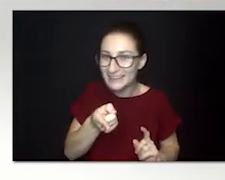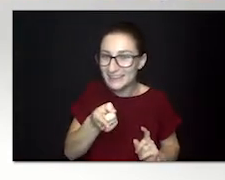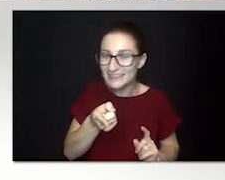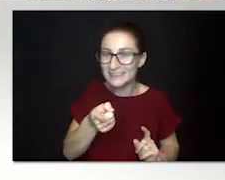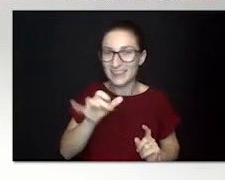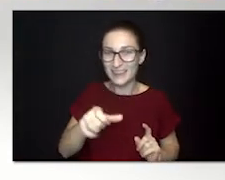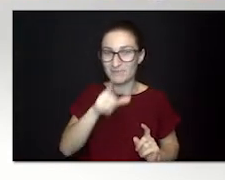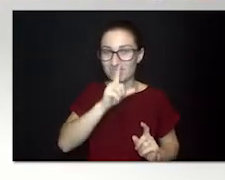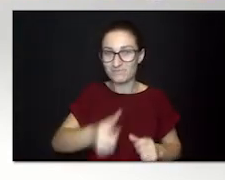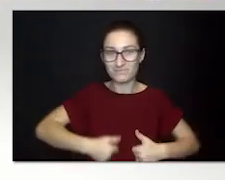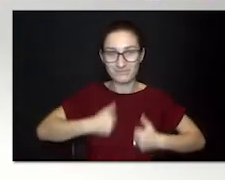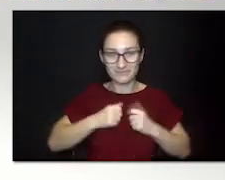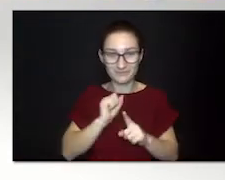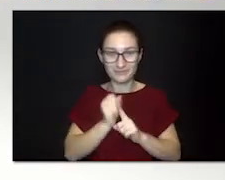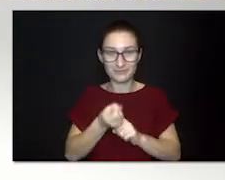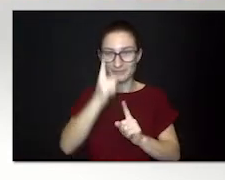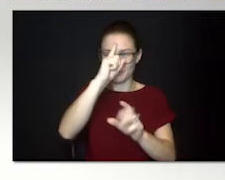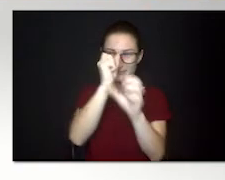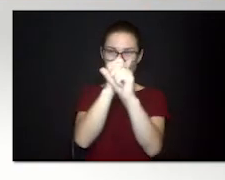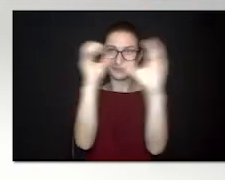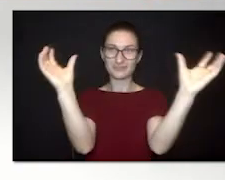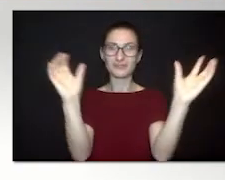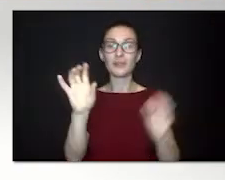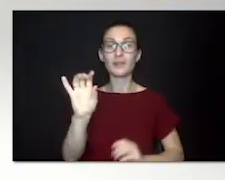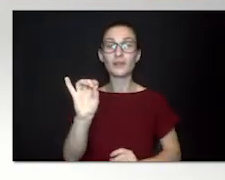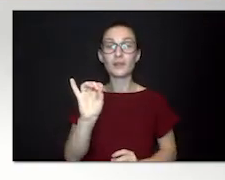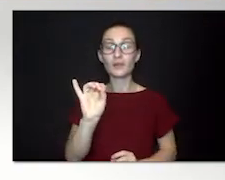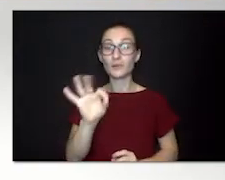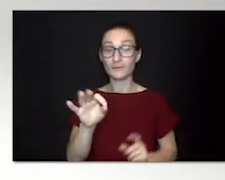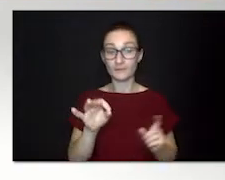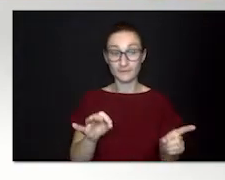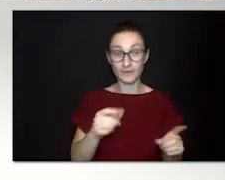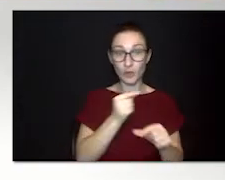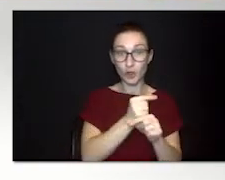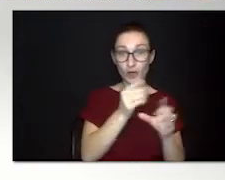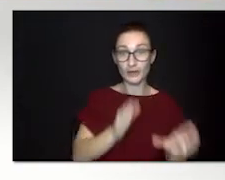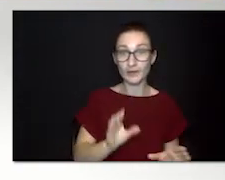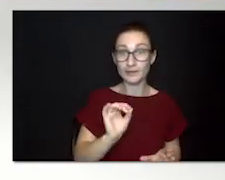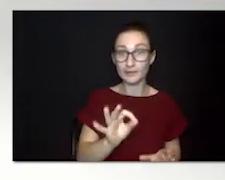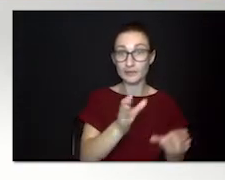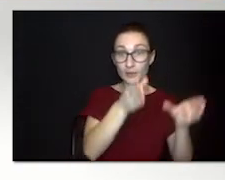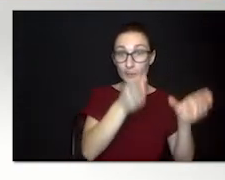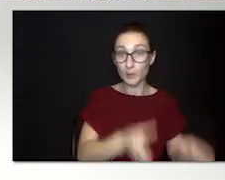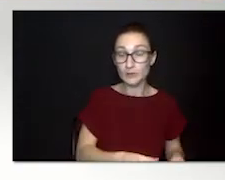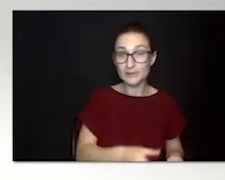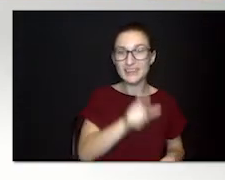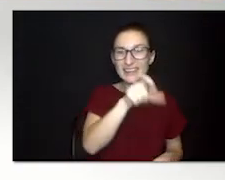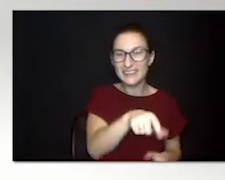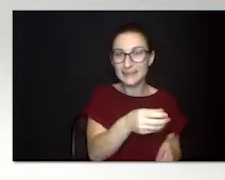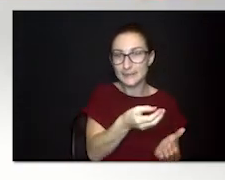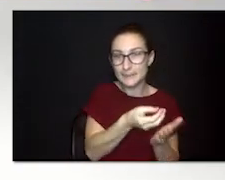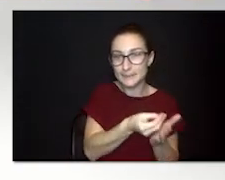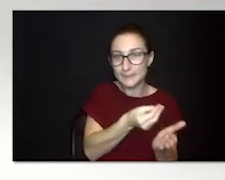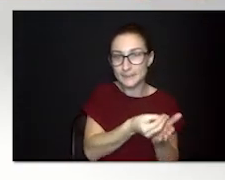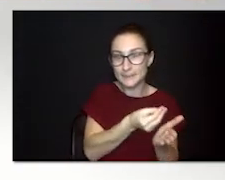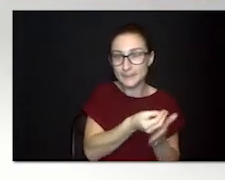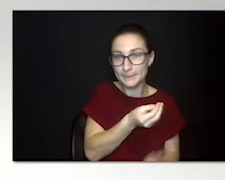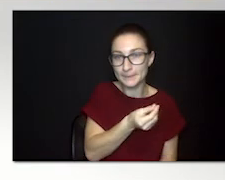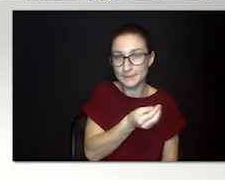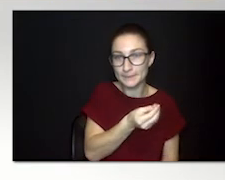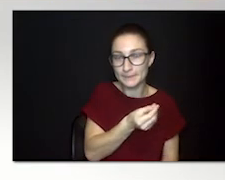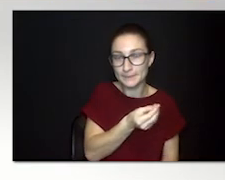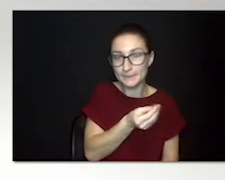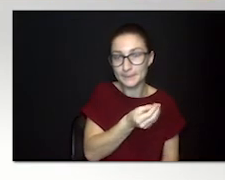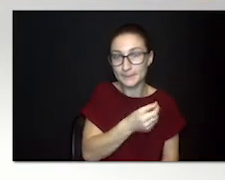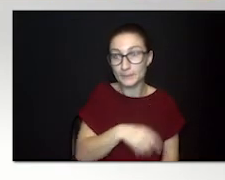if the guardian of the person needs, something medically paid for,